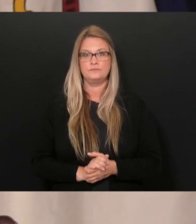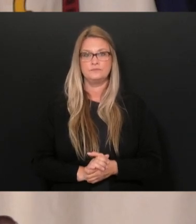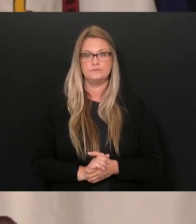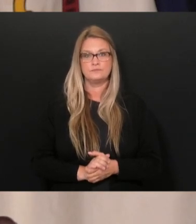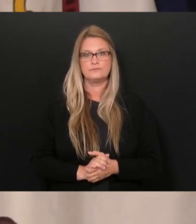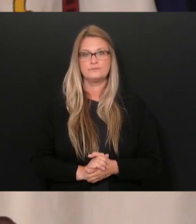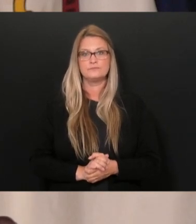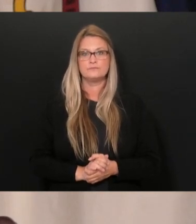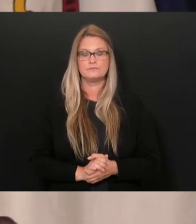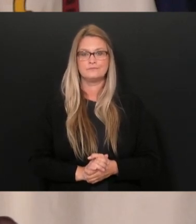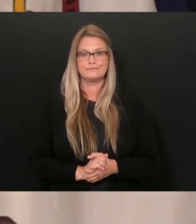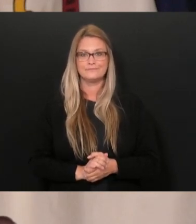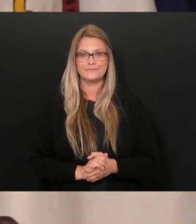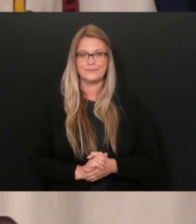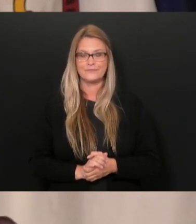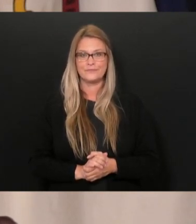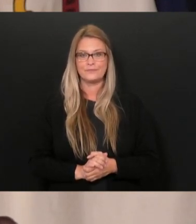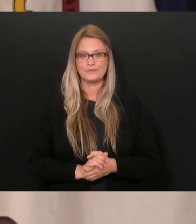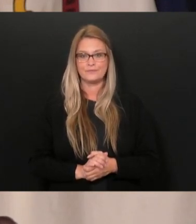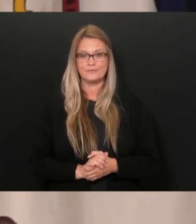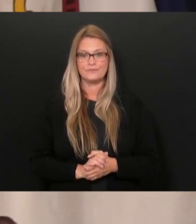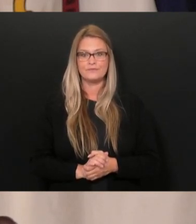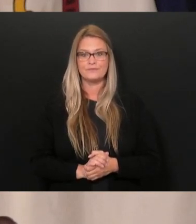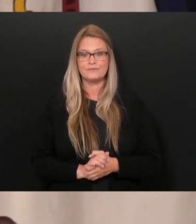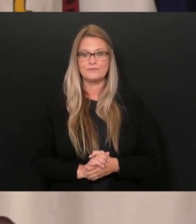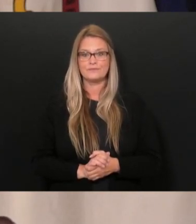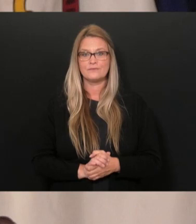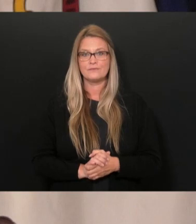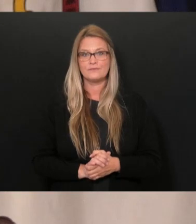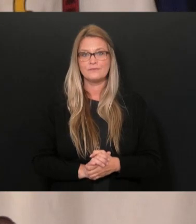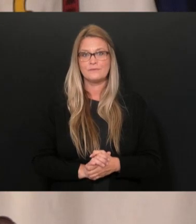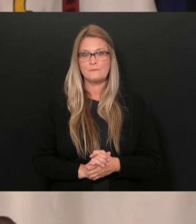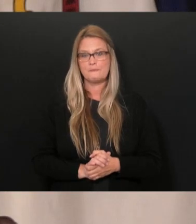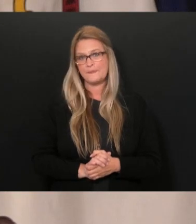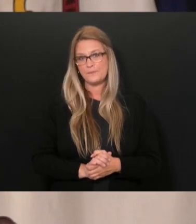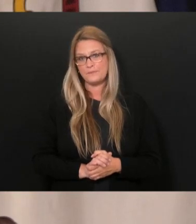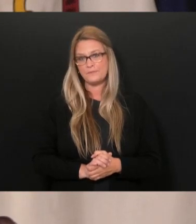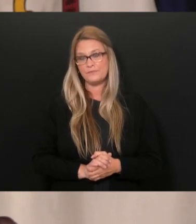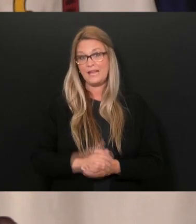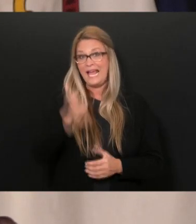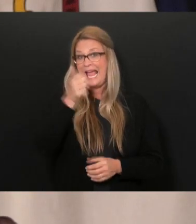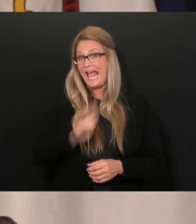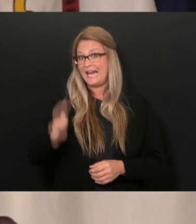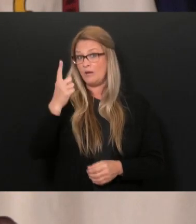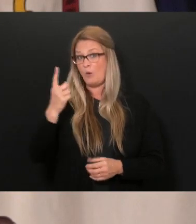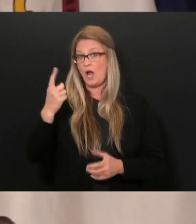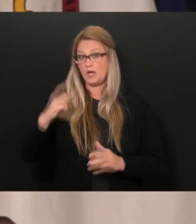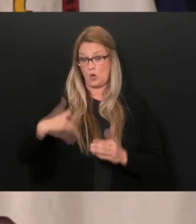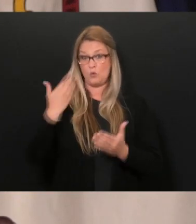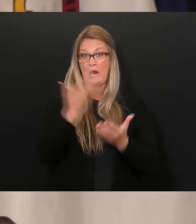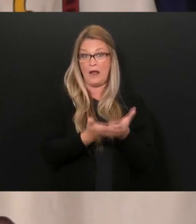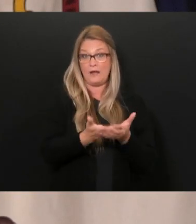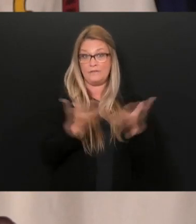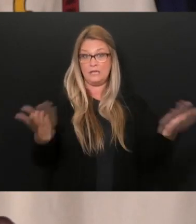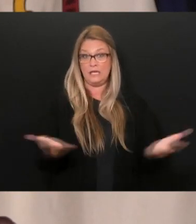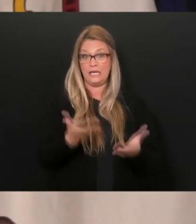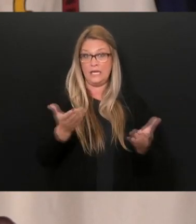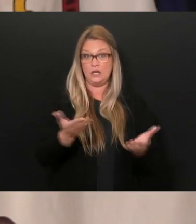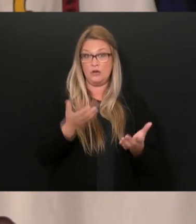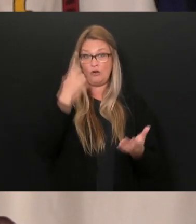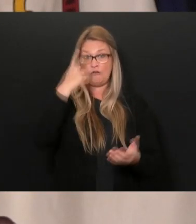this. Anyone that's coming to our trails, we expect you to respect